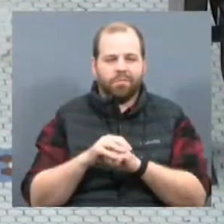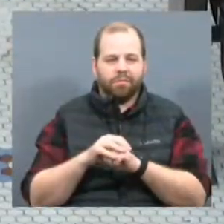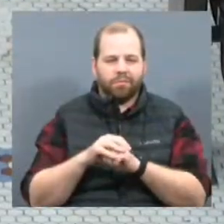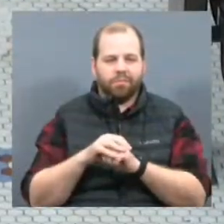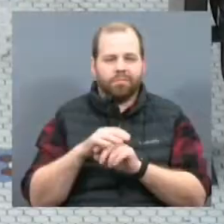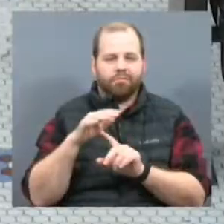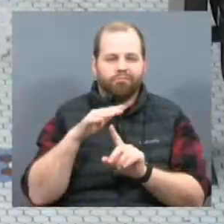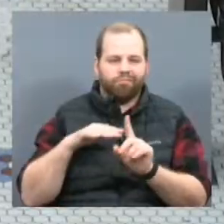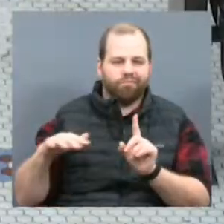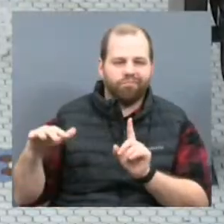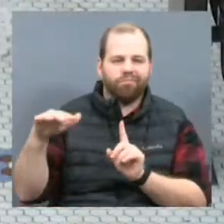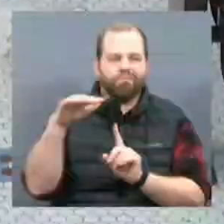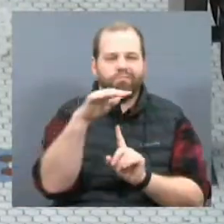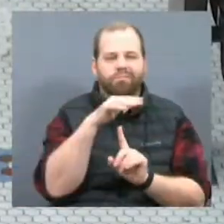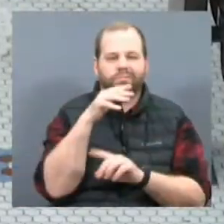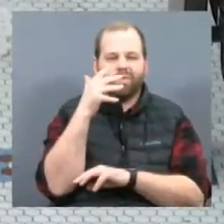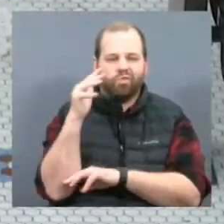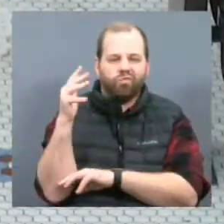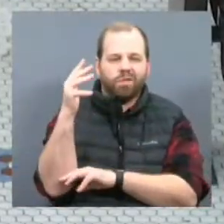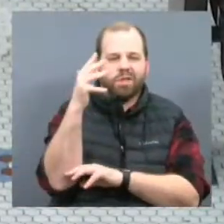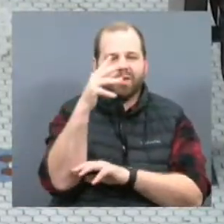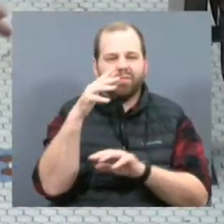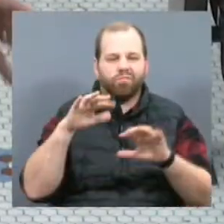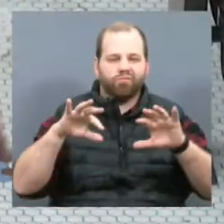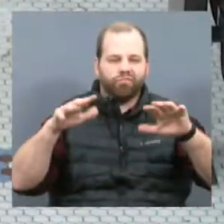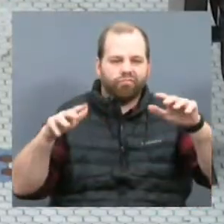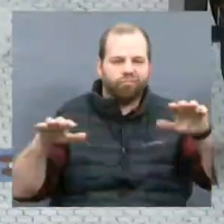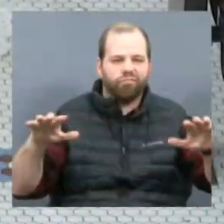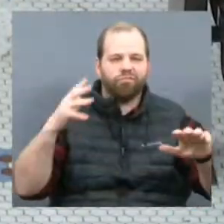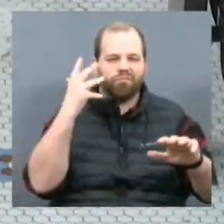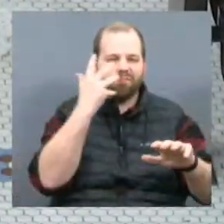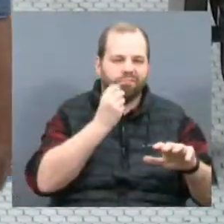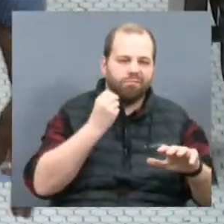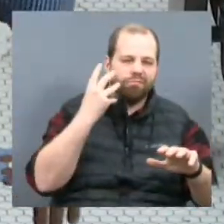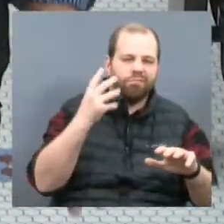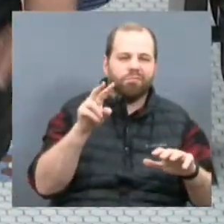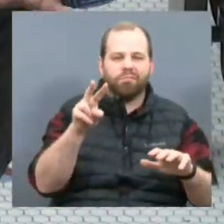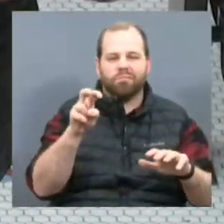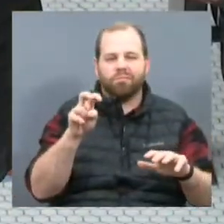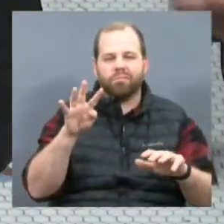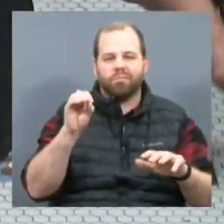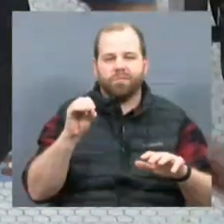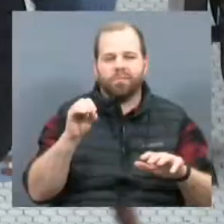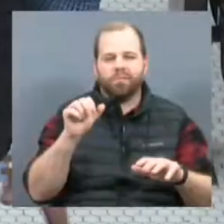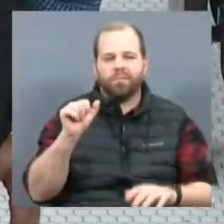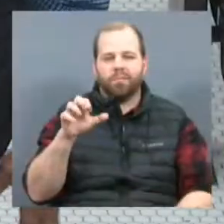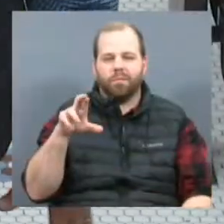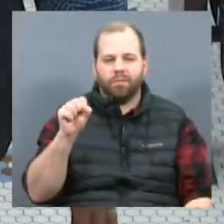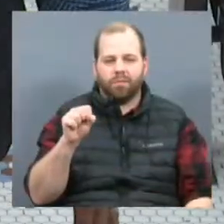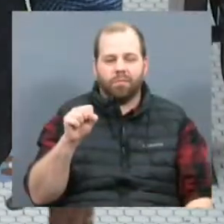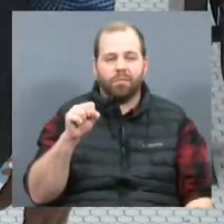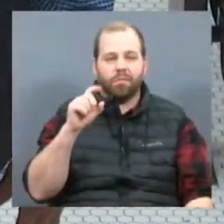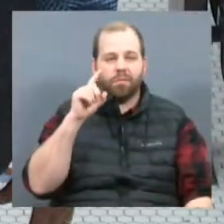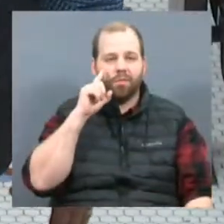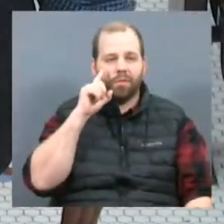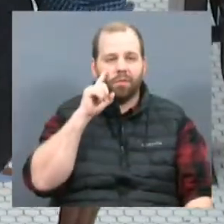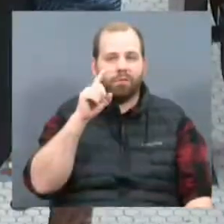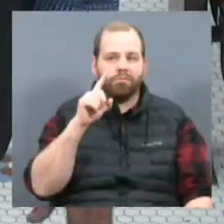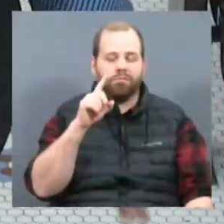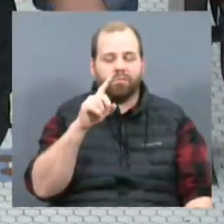beautiful landscape, beautiful trees and forest, and surrounded by 240 acres of what we thought was